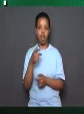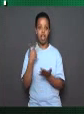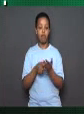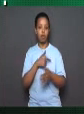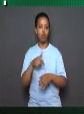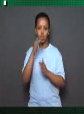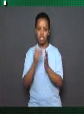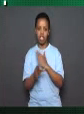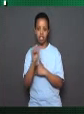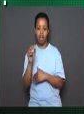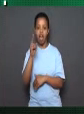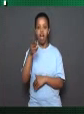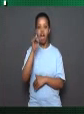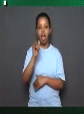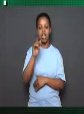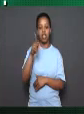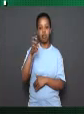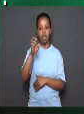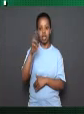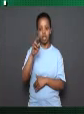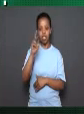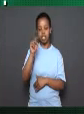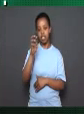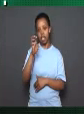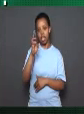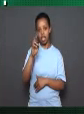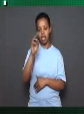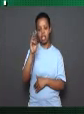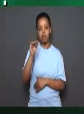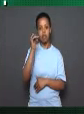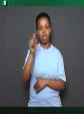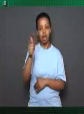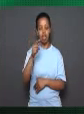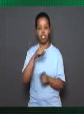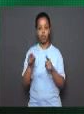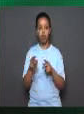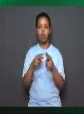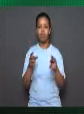during hyperthermia, when the body temperature gets too high.